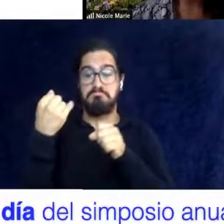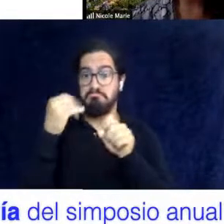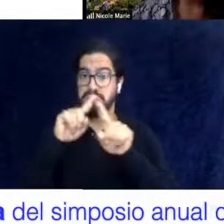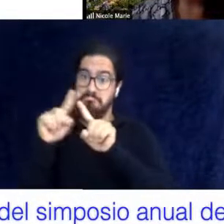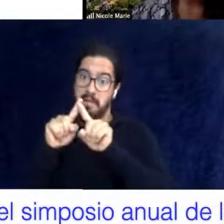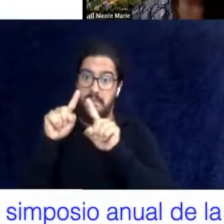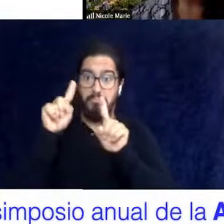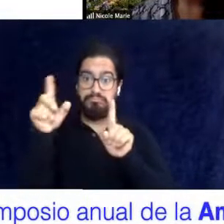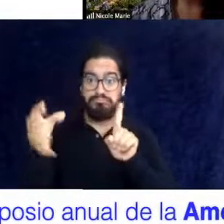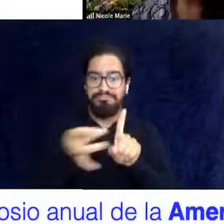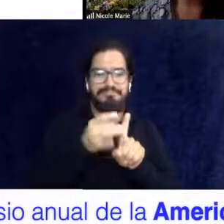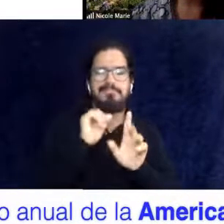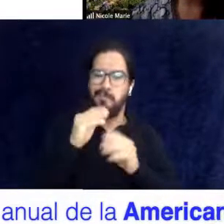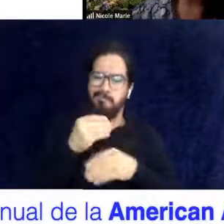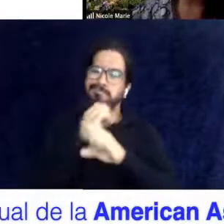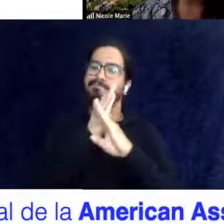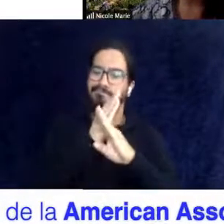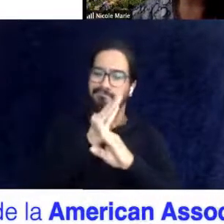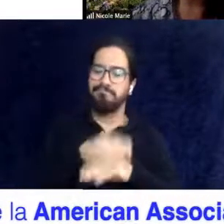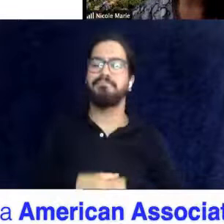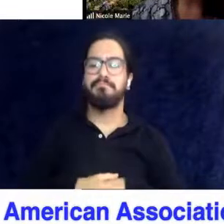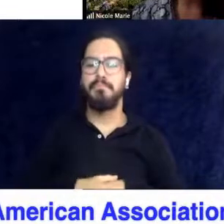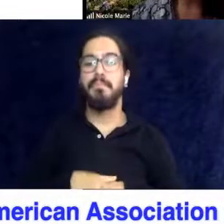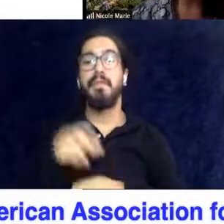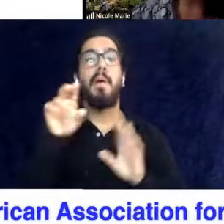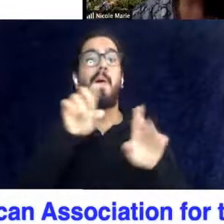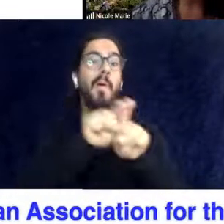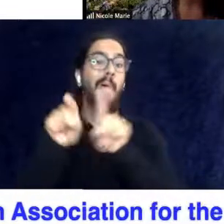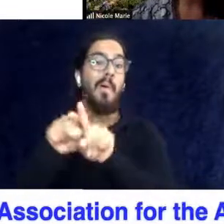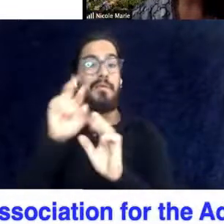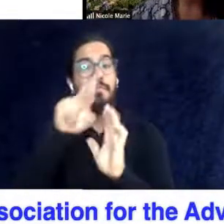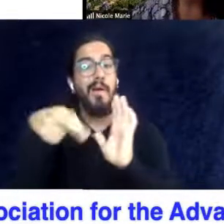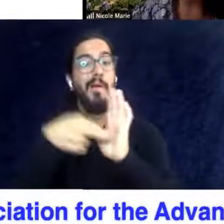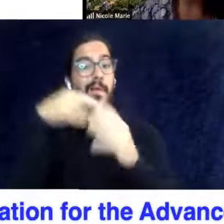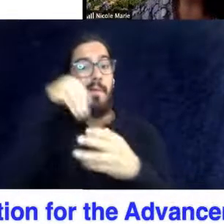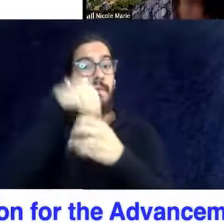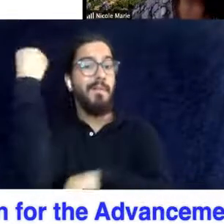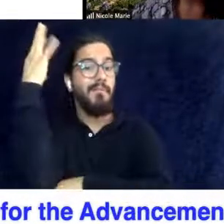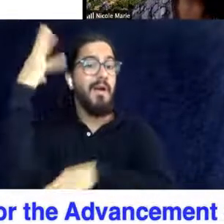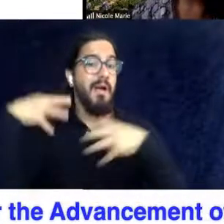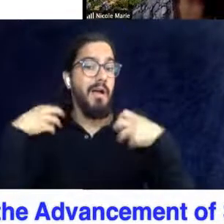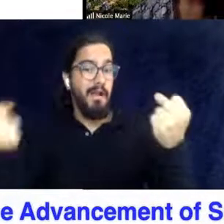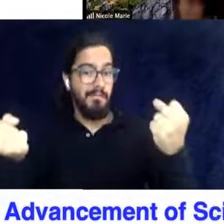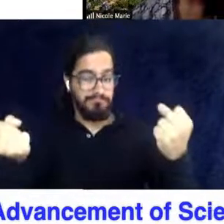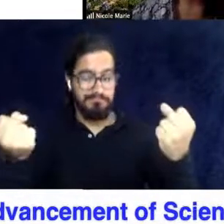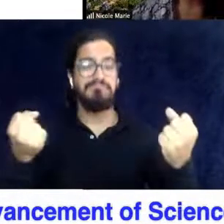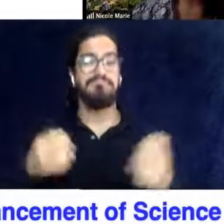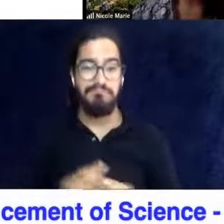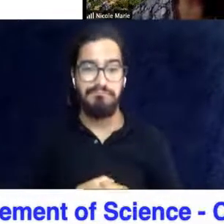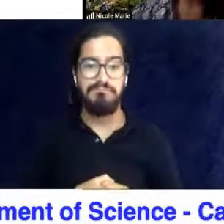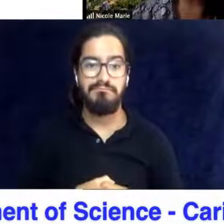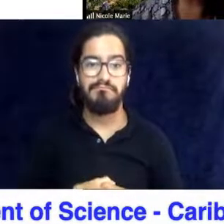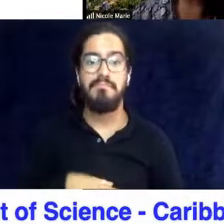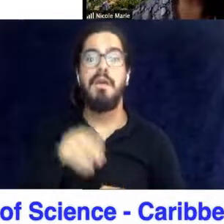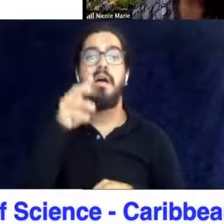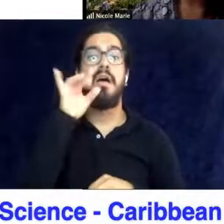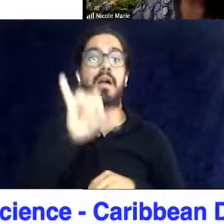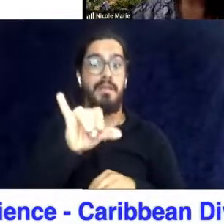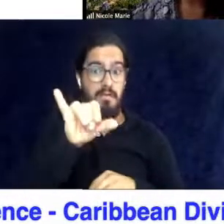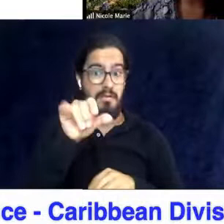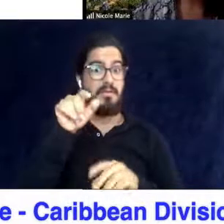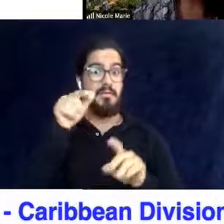development. And they also play significant roles in forest health and ecosystem functioning. So based on that, my goal is to understand how